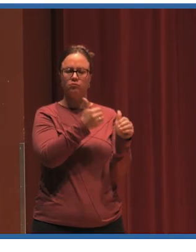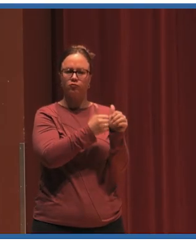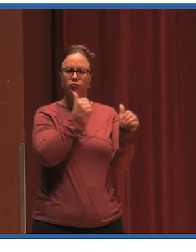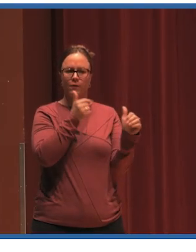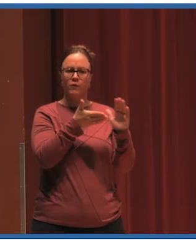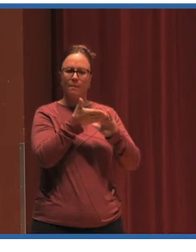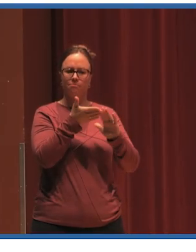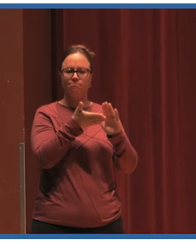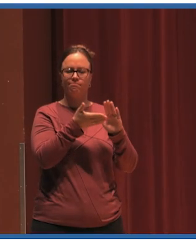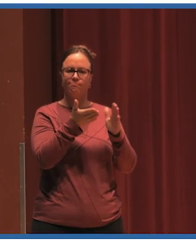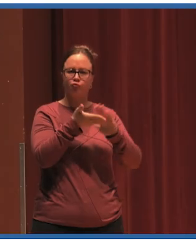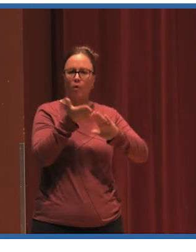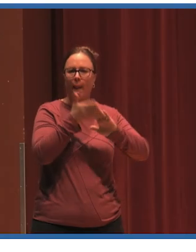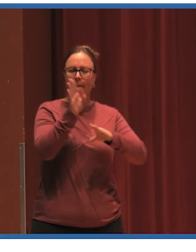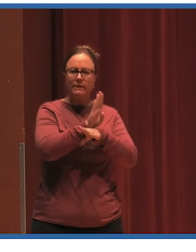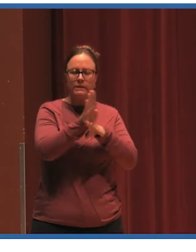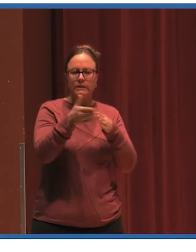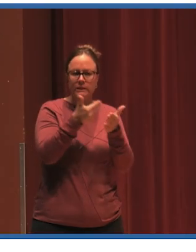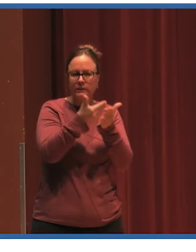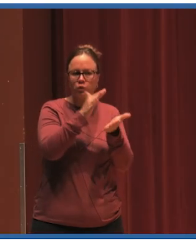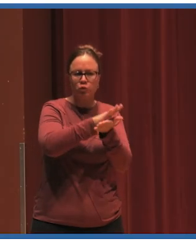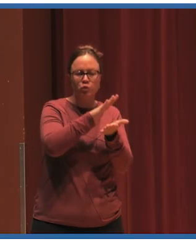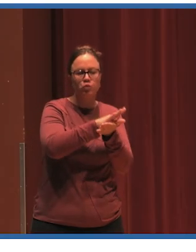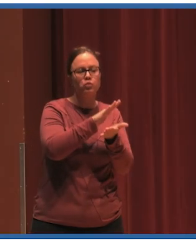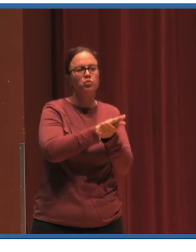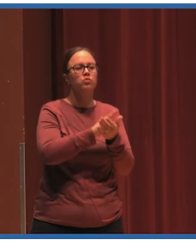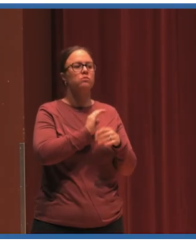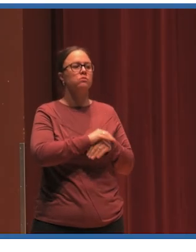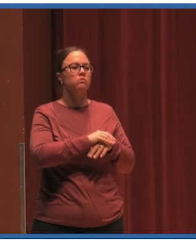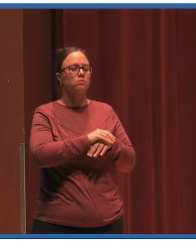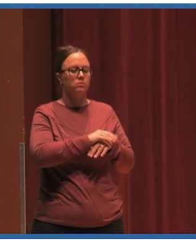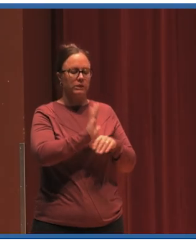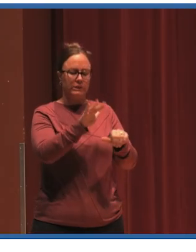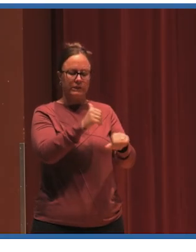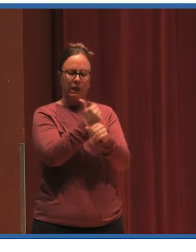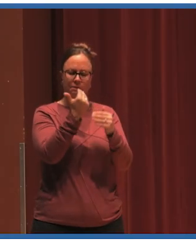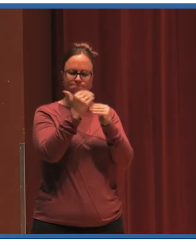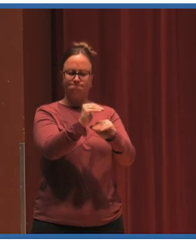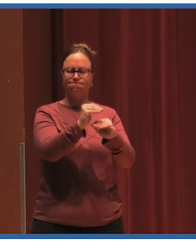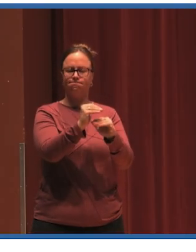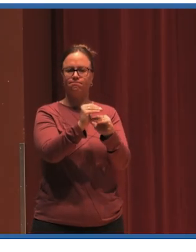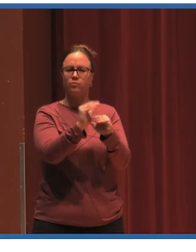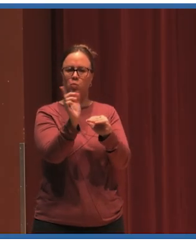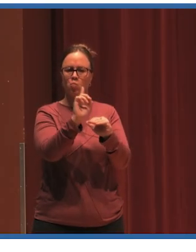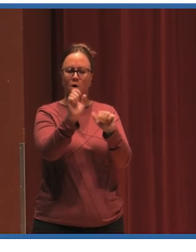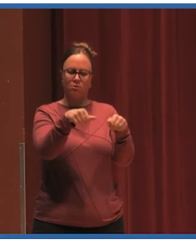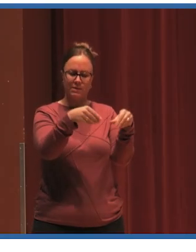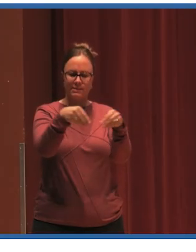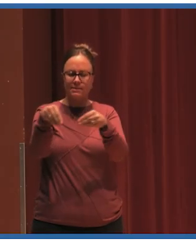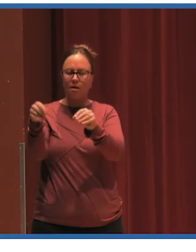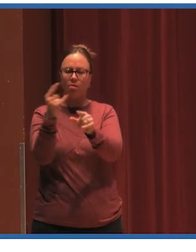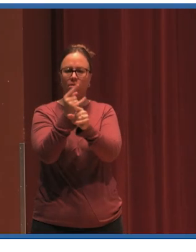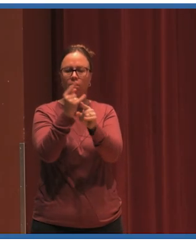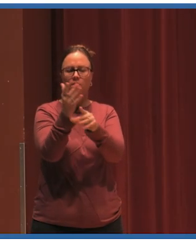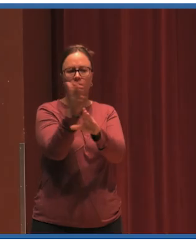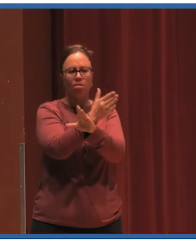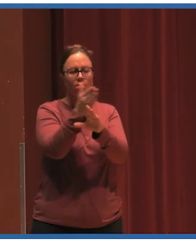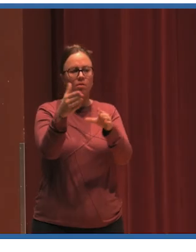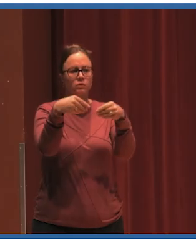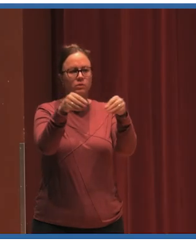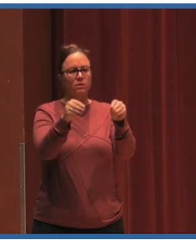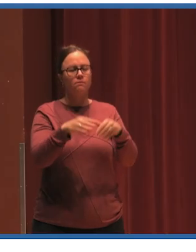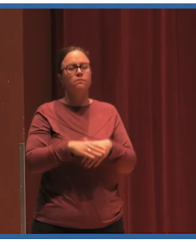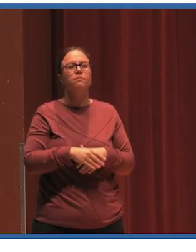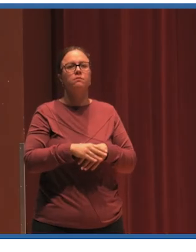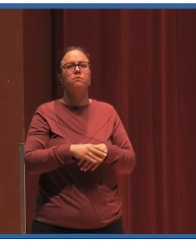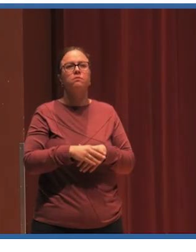near schools or other tobacco retailers, setting and enforcing limits on the number of places that sell alcohol and the distance between them,